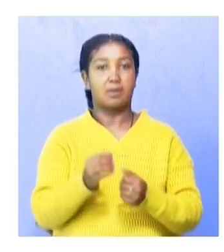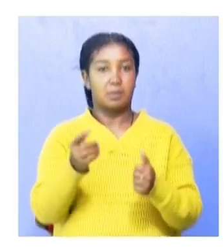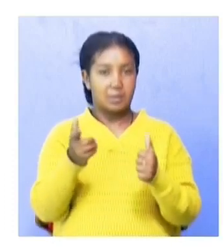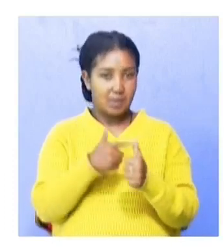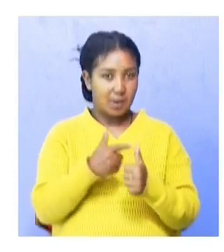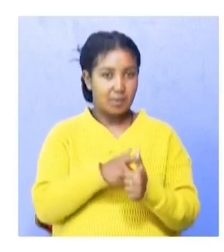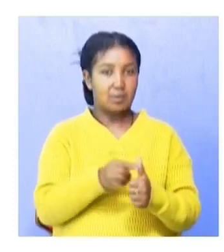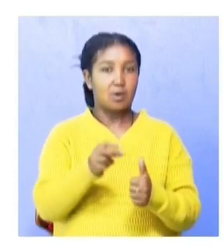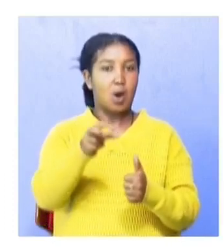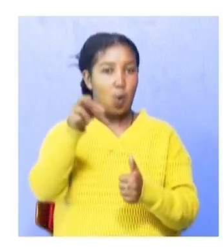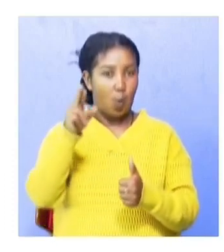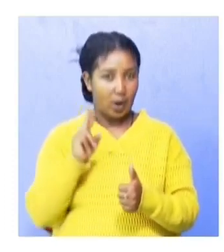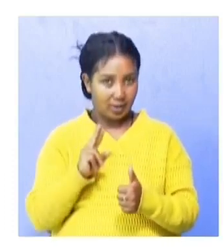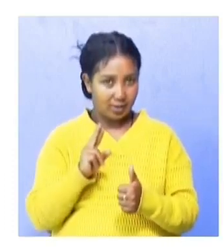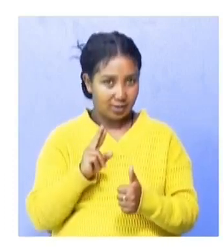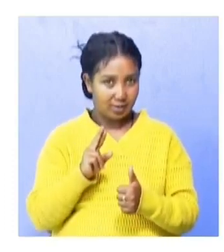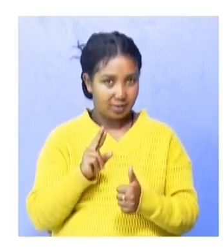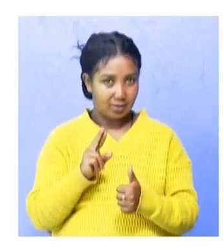where,